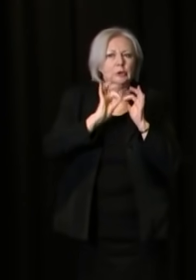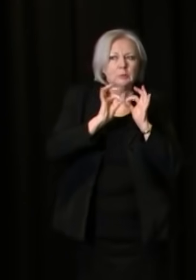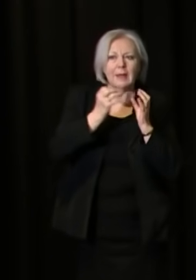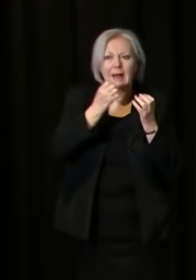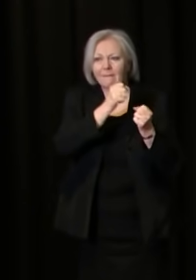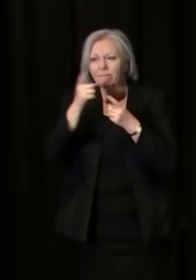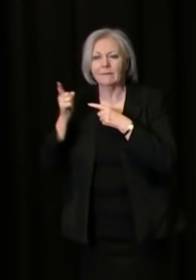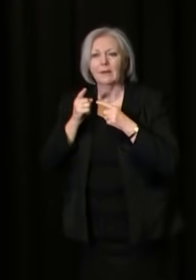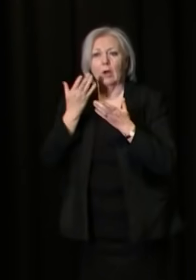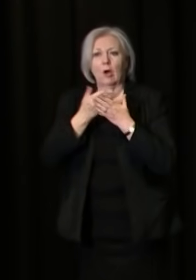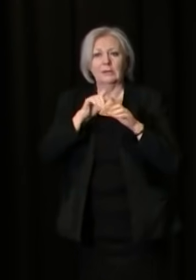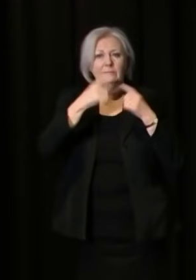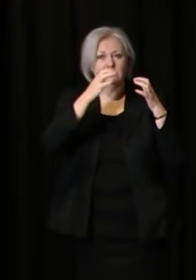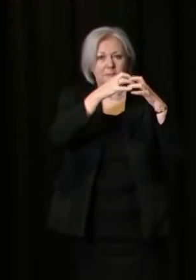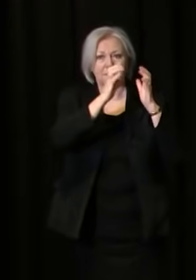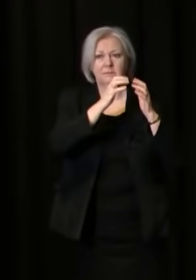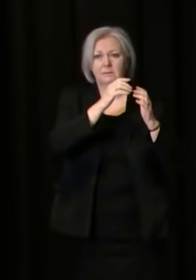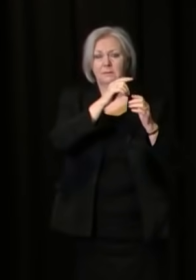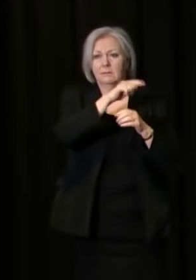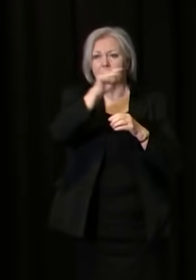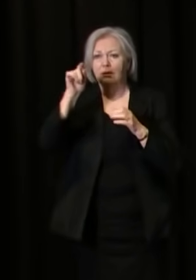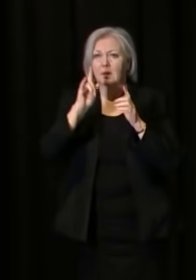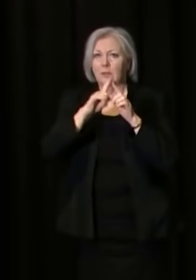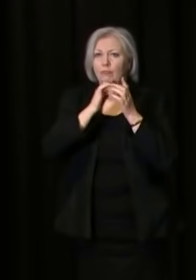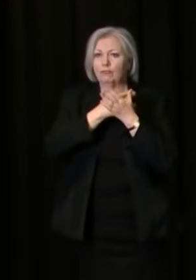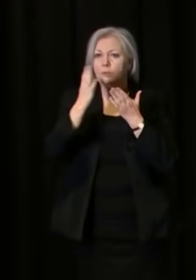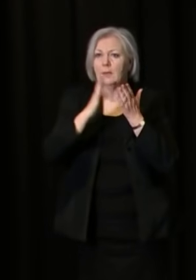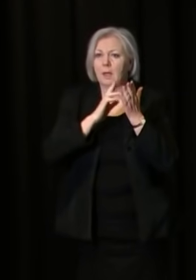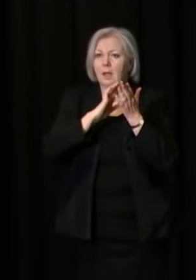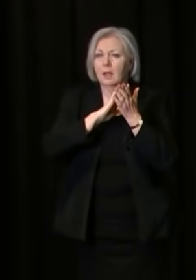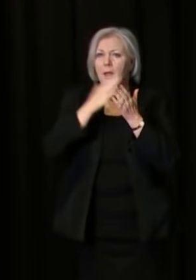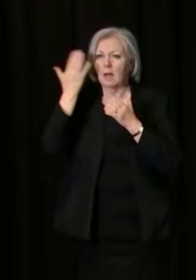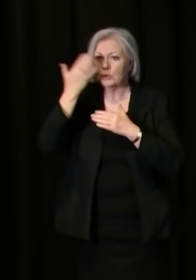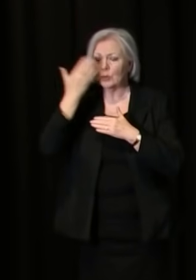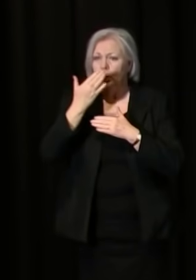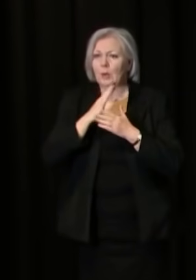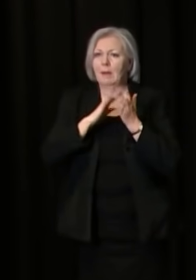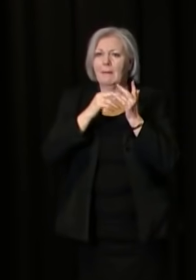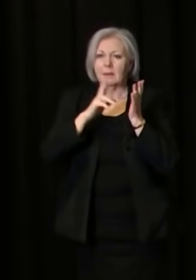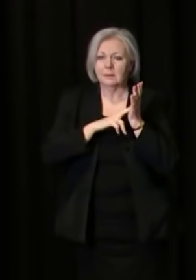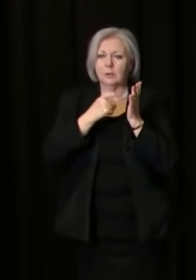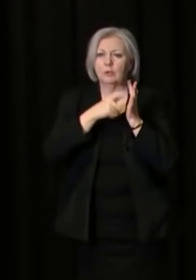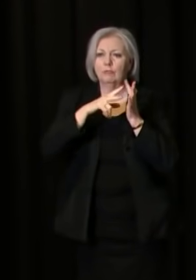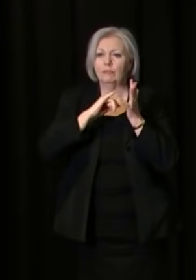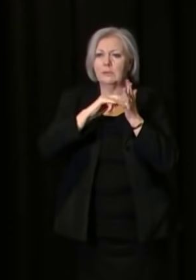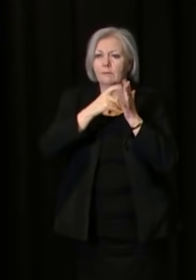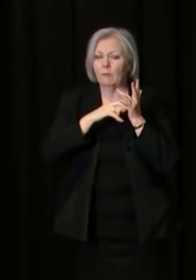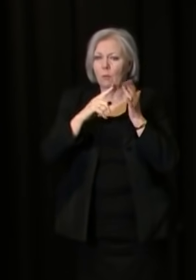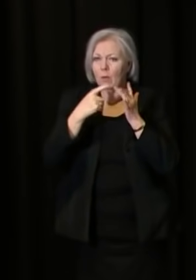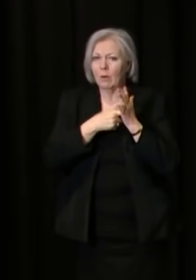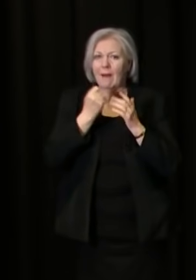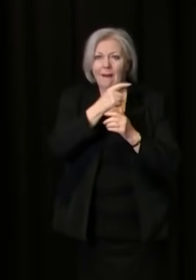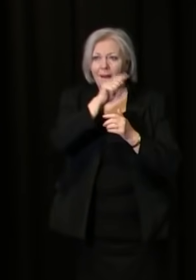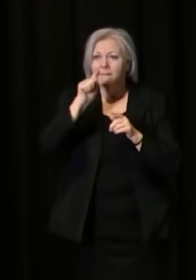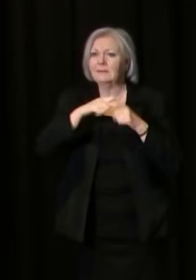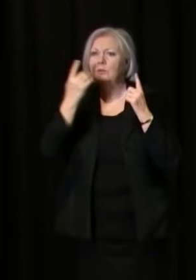interpreters operating on site at Richmond High, Reservoir High and Melton Secondary College, amongst a